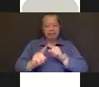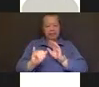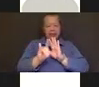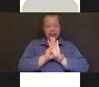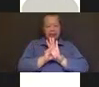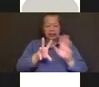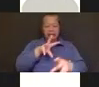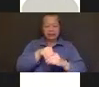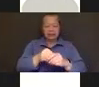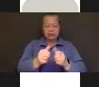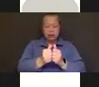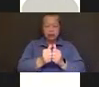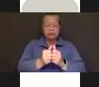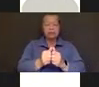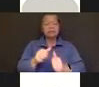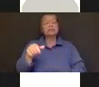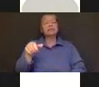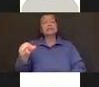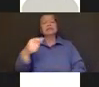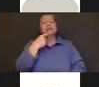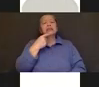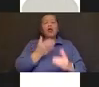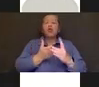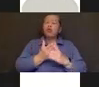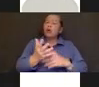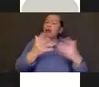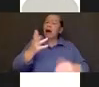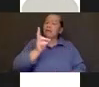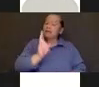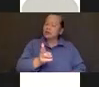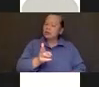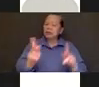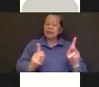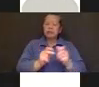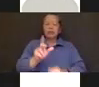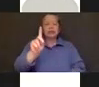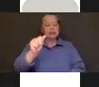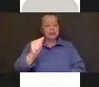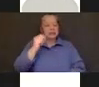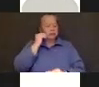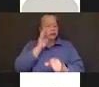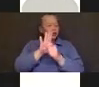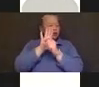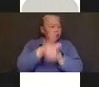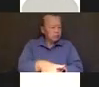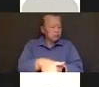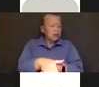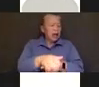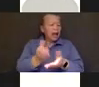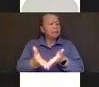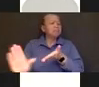says, throughout much of history, people with disabilities have been oppressed and repressed